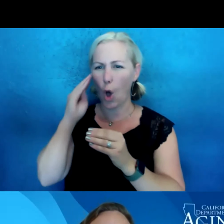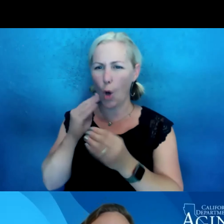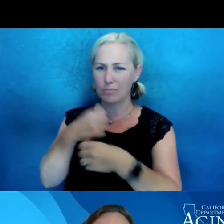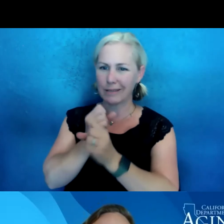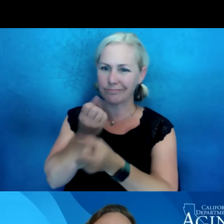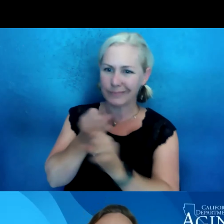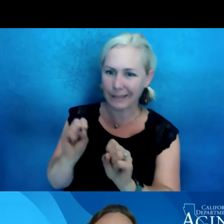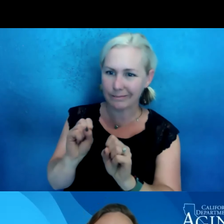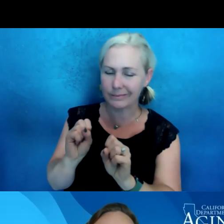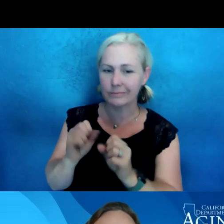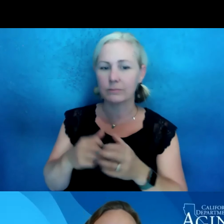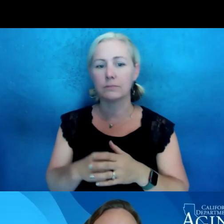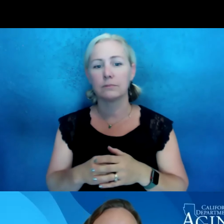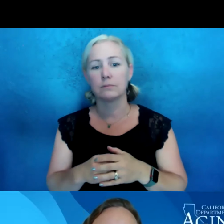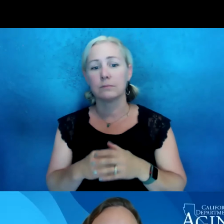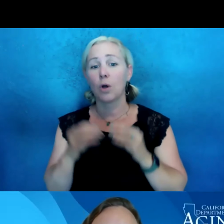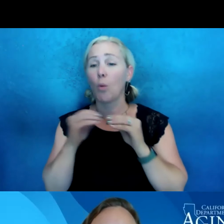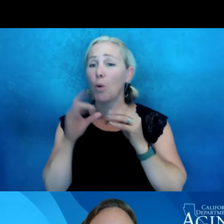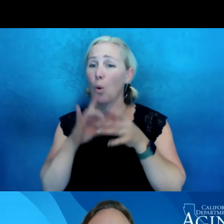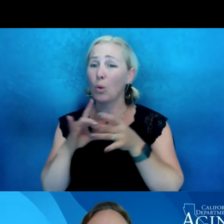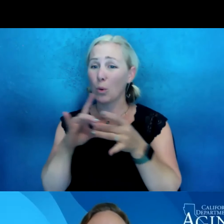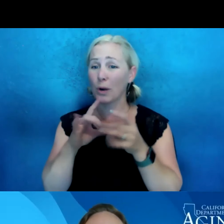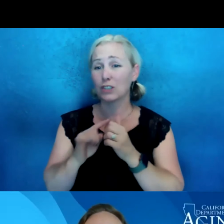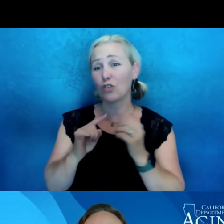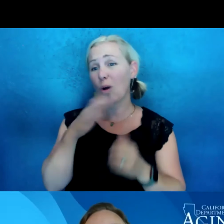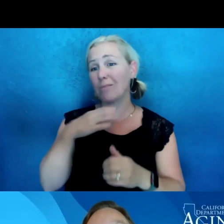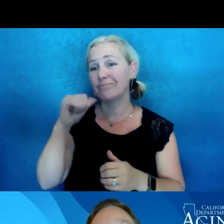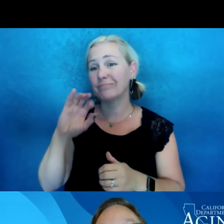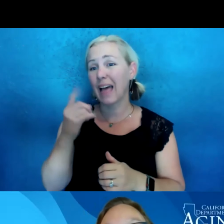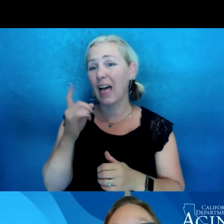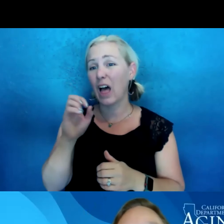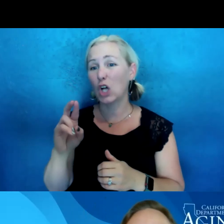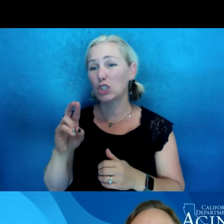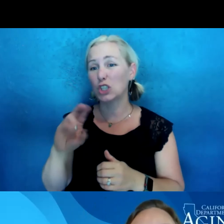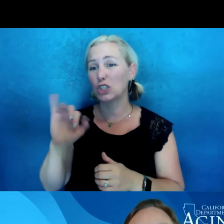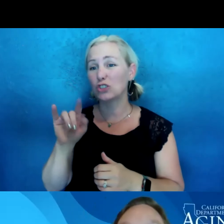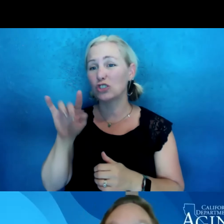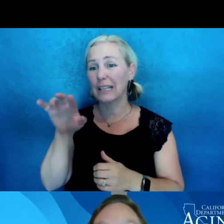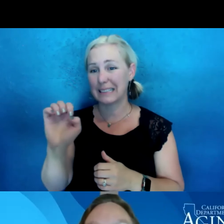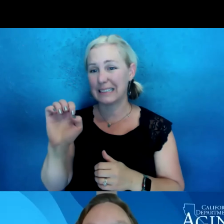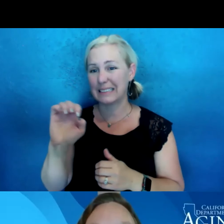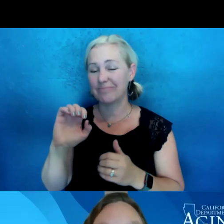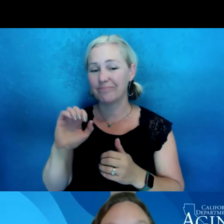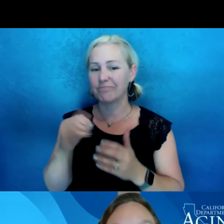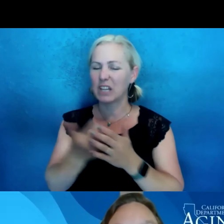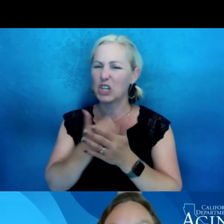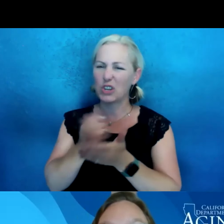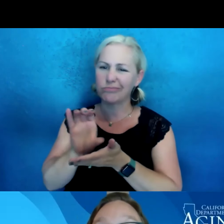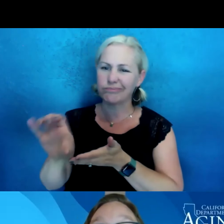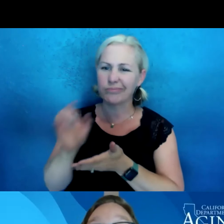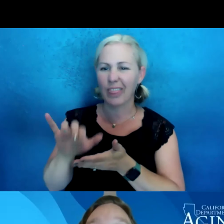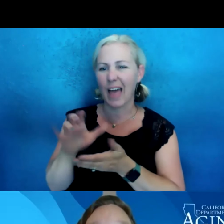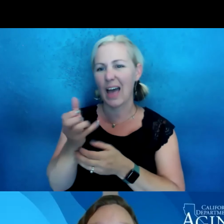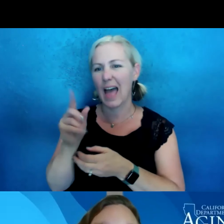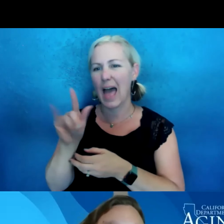disability. More coordination on elder justice and some new investment in the administration of the Area Agency on Aging programs.